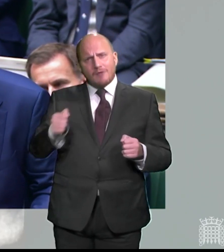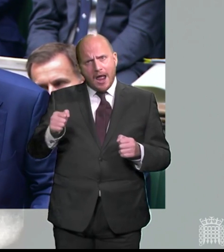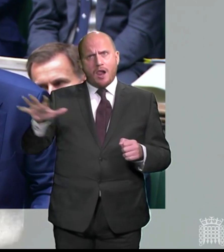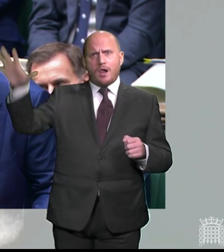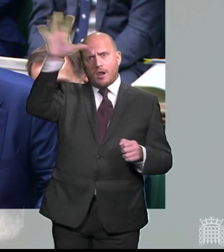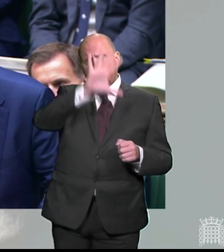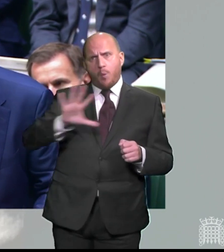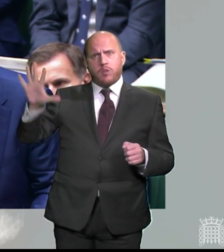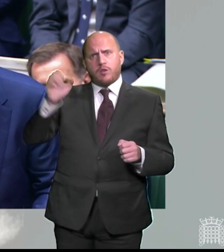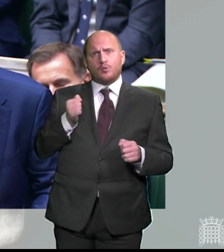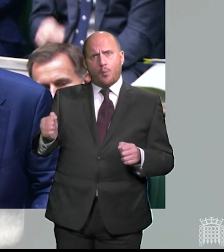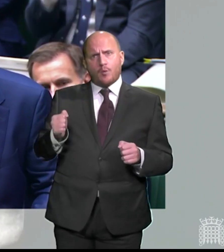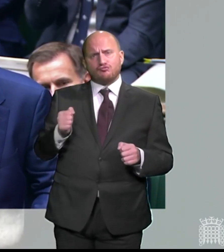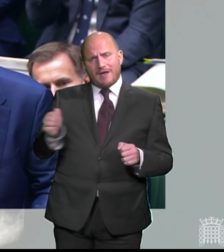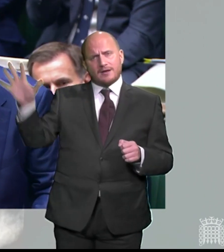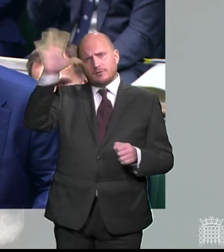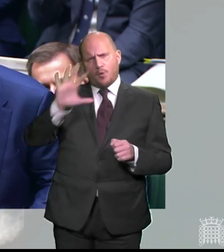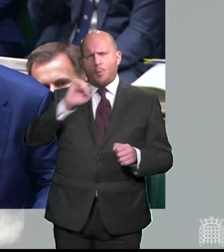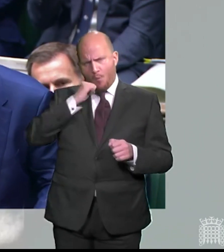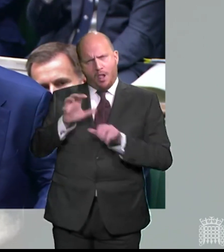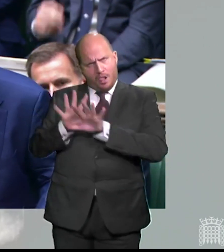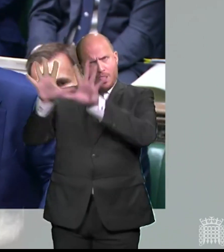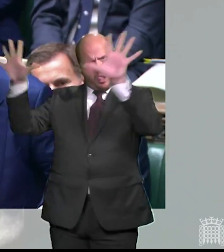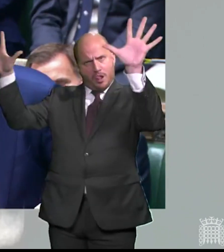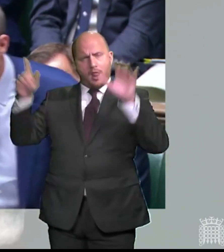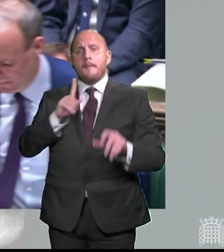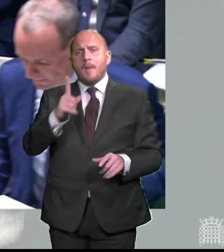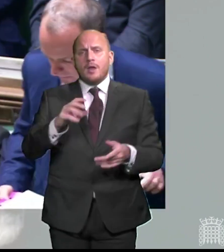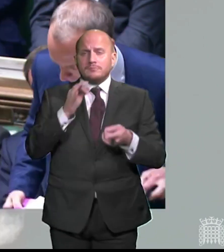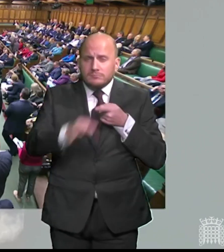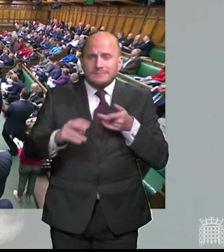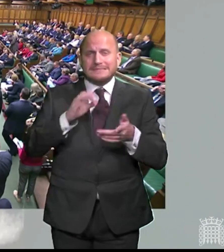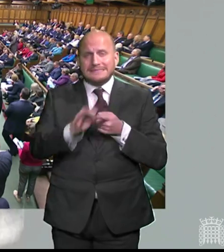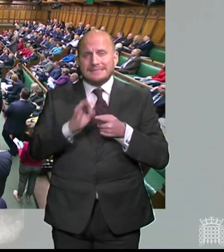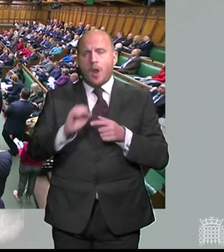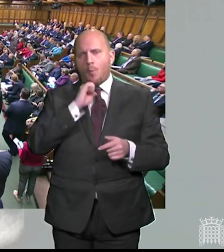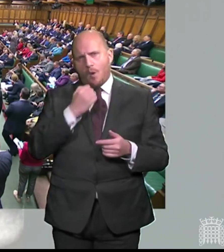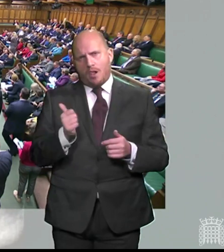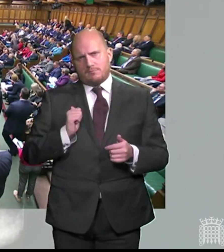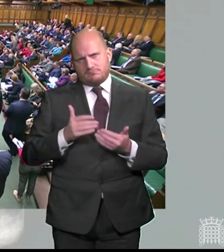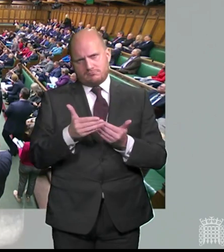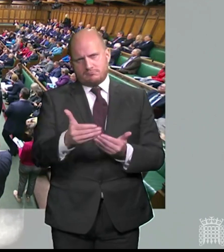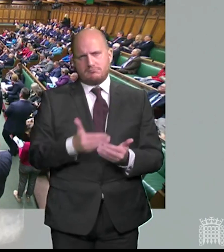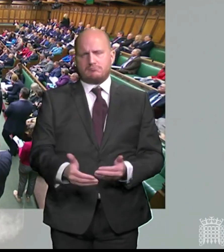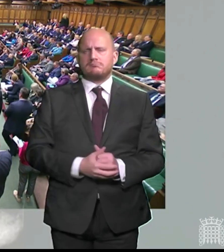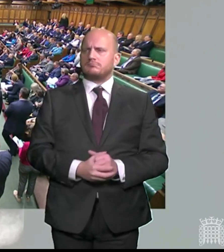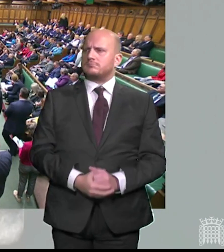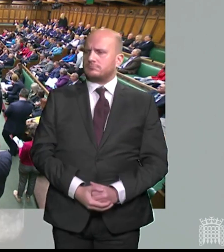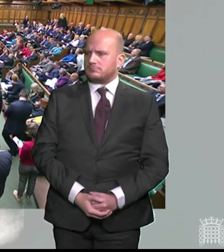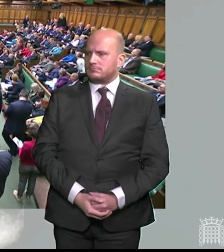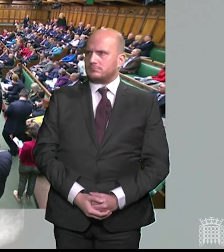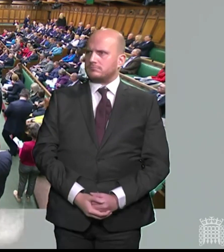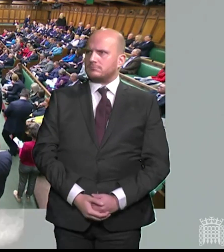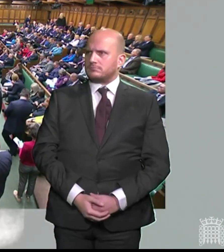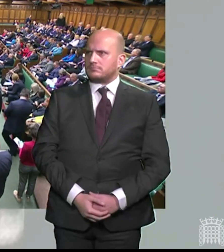the reindeer's silver bell. Please will the Deputy Prime Minister log on to Hope House Children's